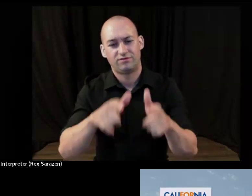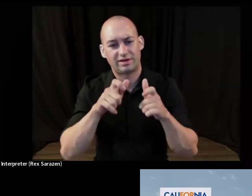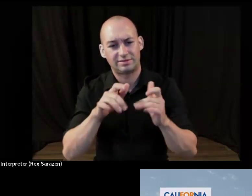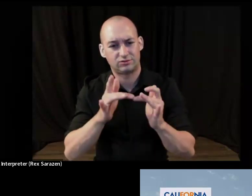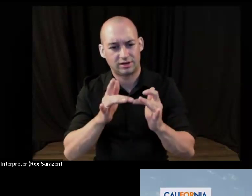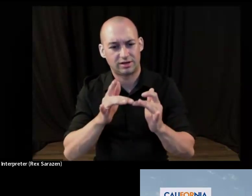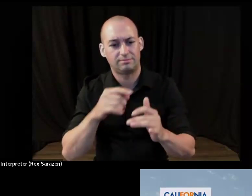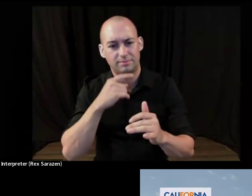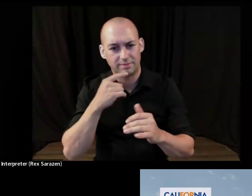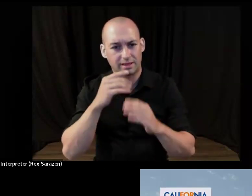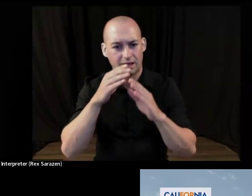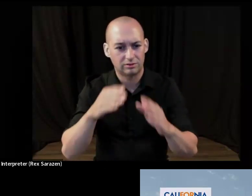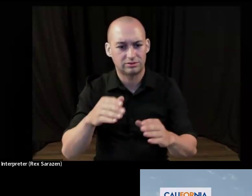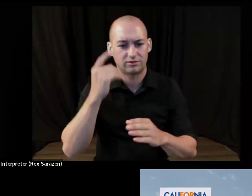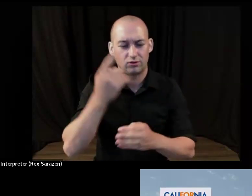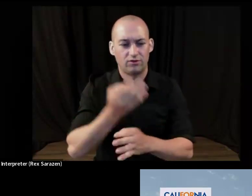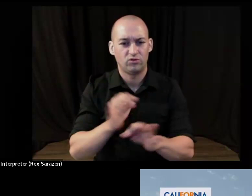providing free service for 5 years?